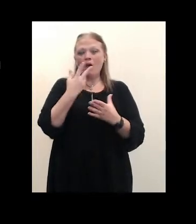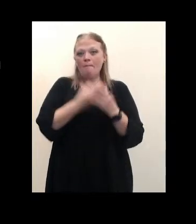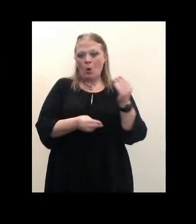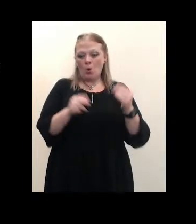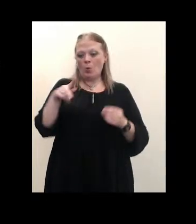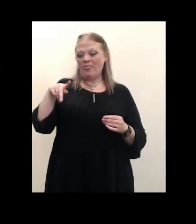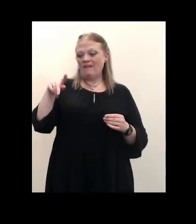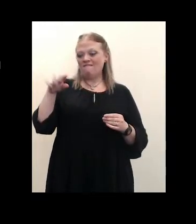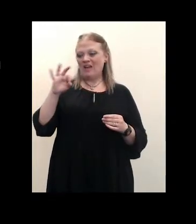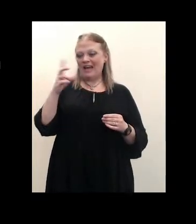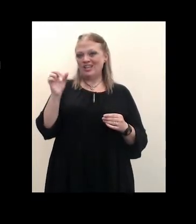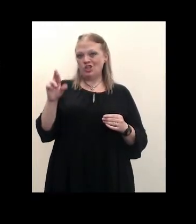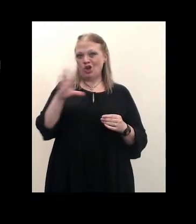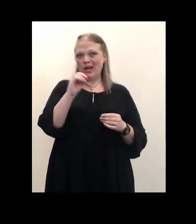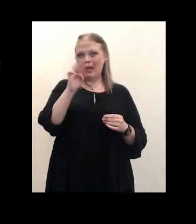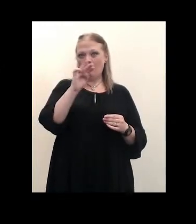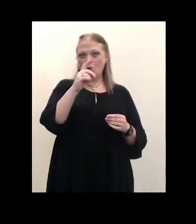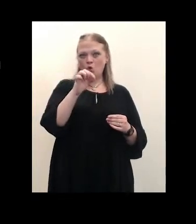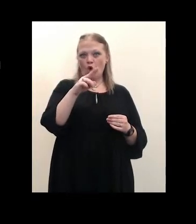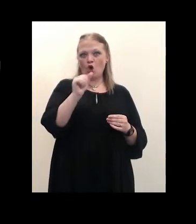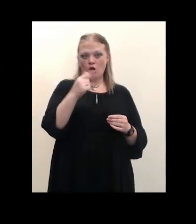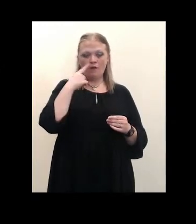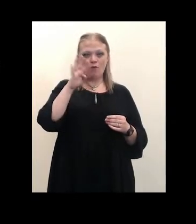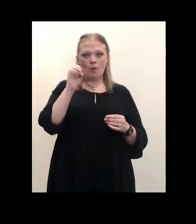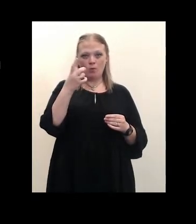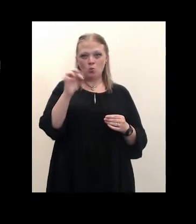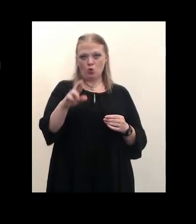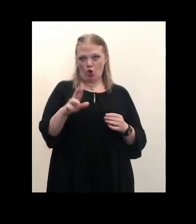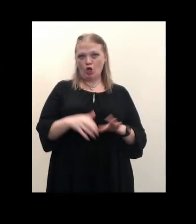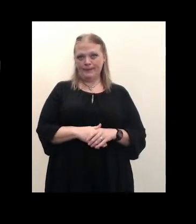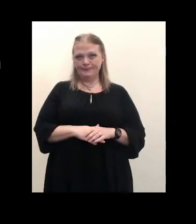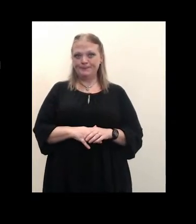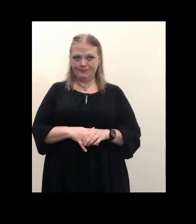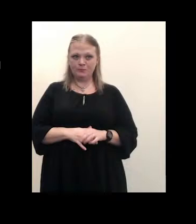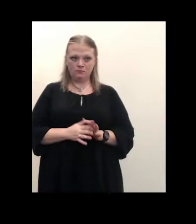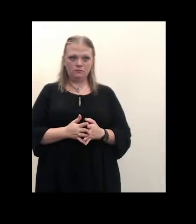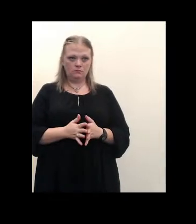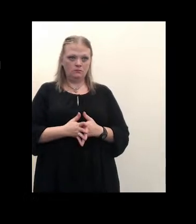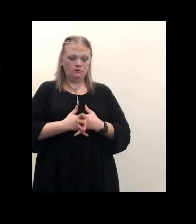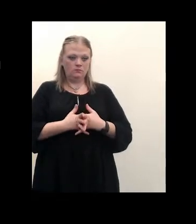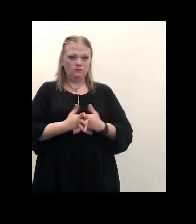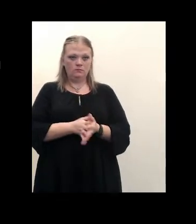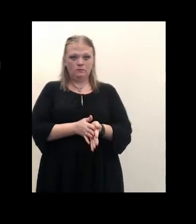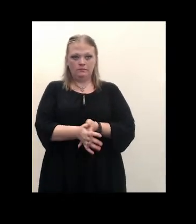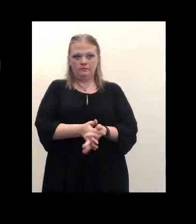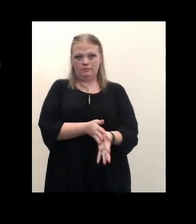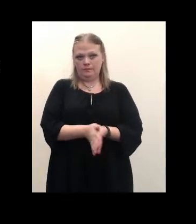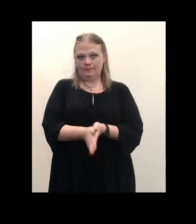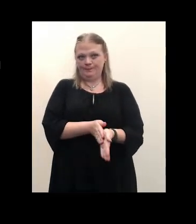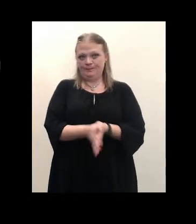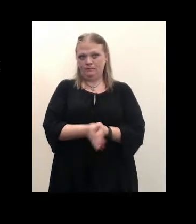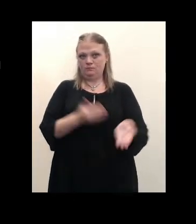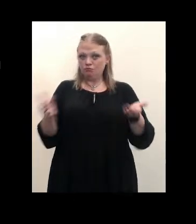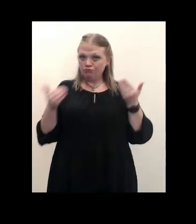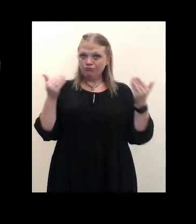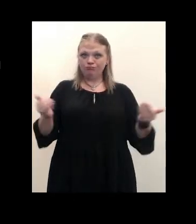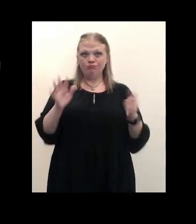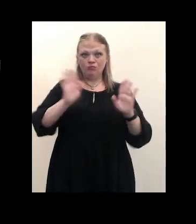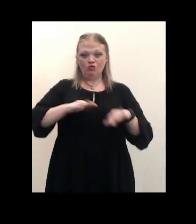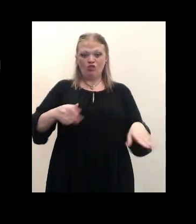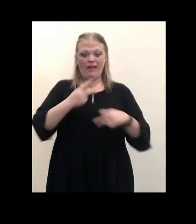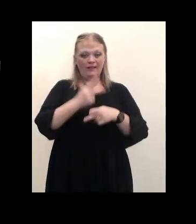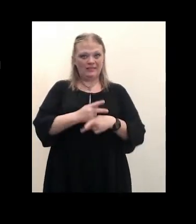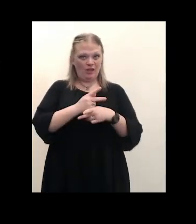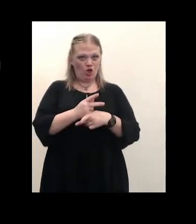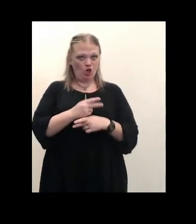give people their booster doses when they're eligible. So moving on to child care centers.